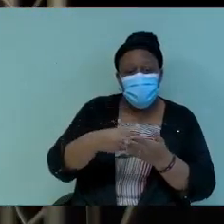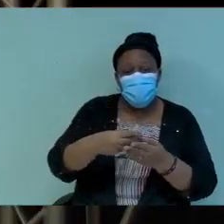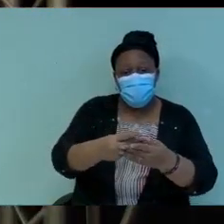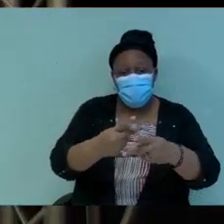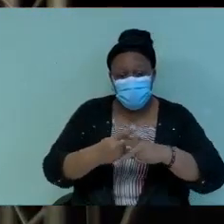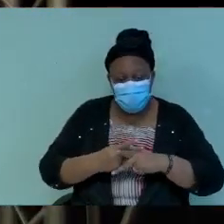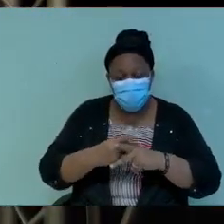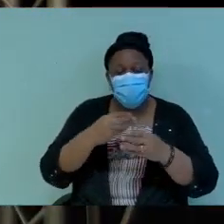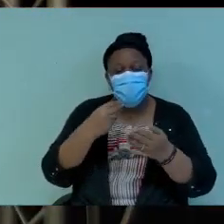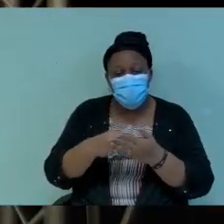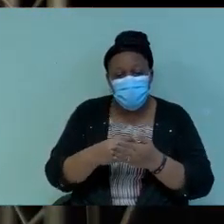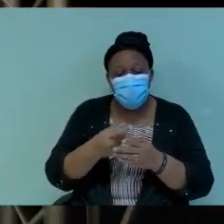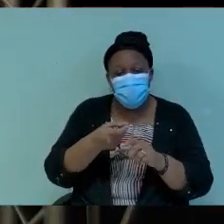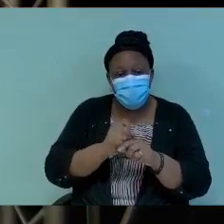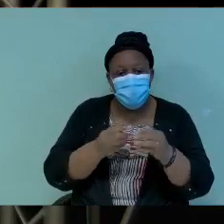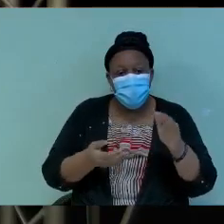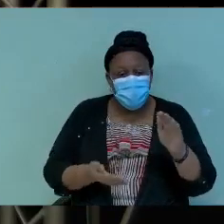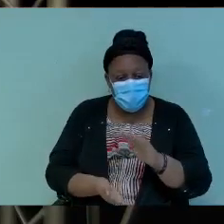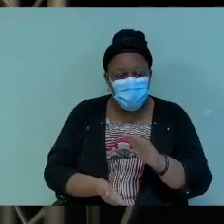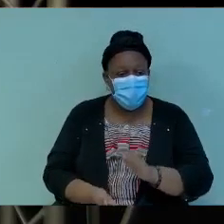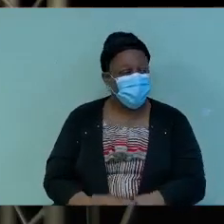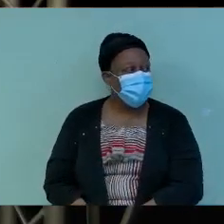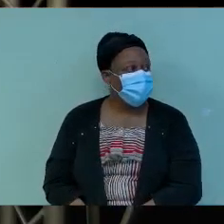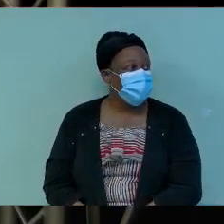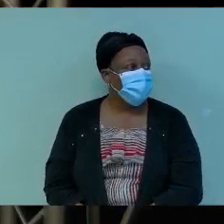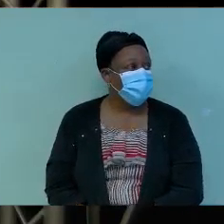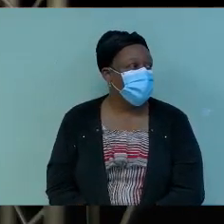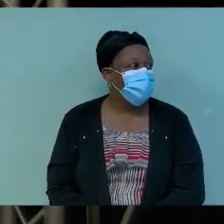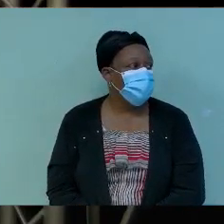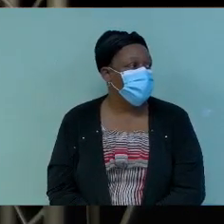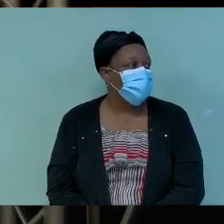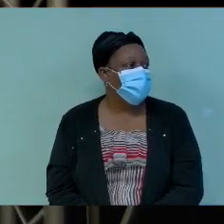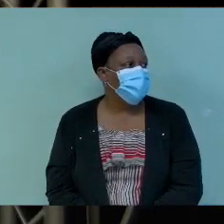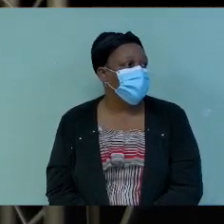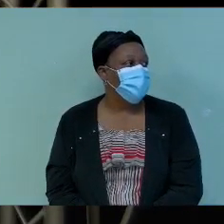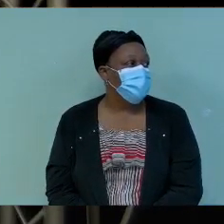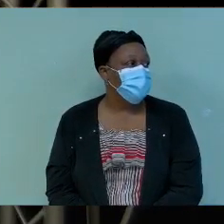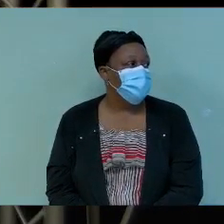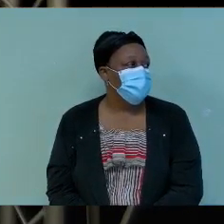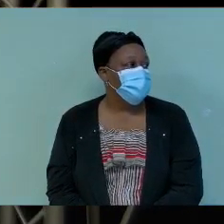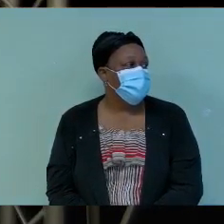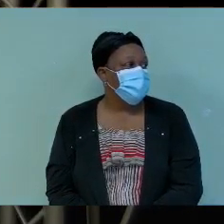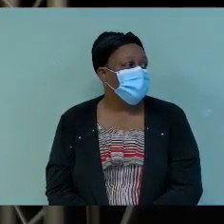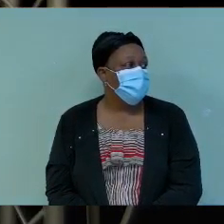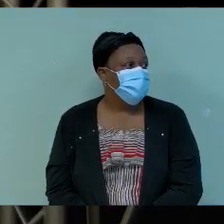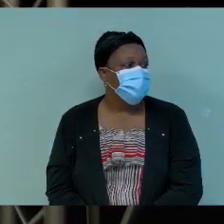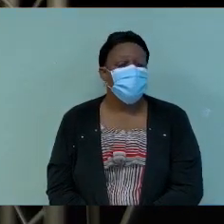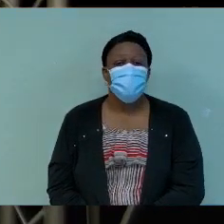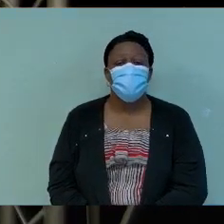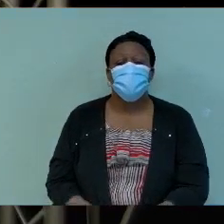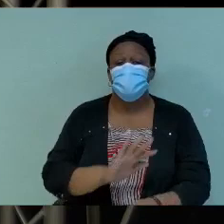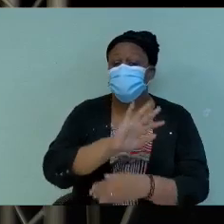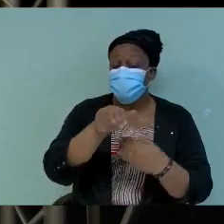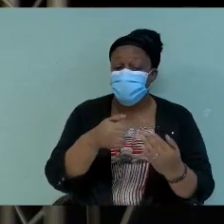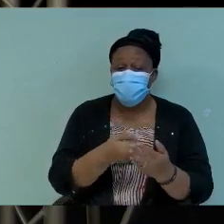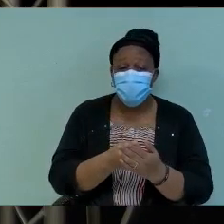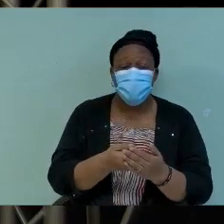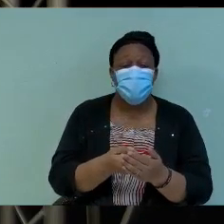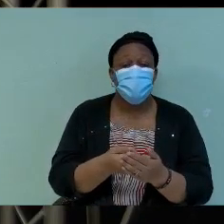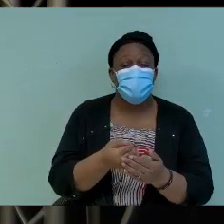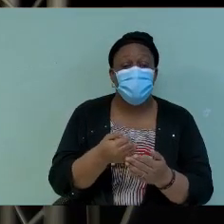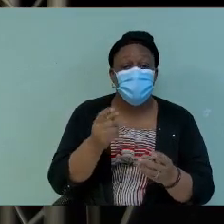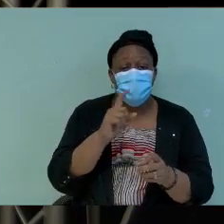Again, thanks for the question. These questions are related to labor matters. And